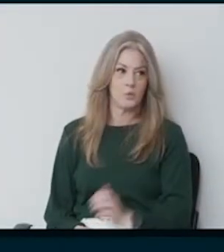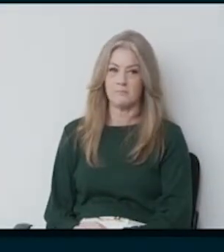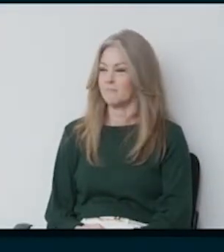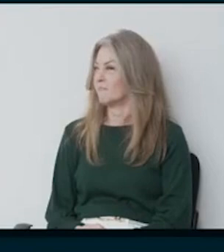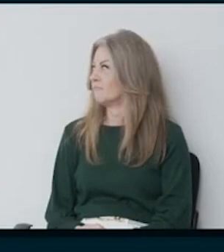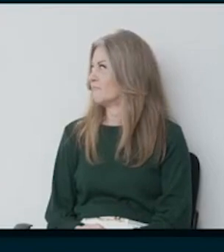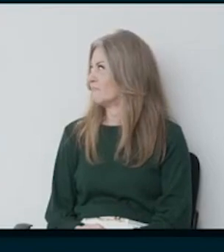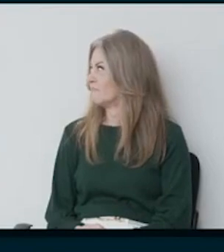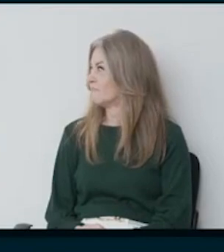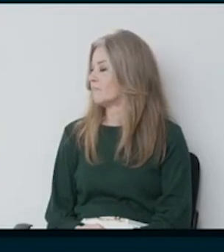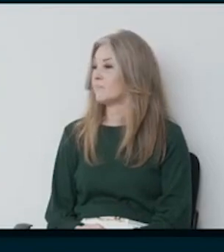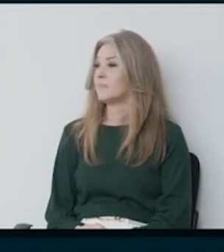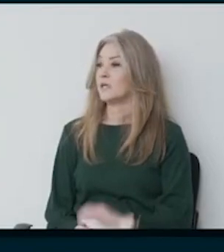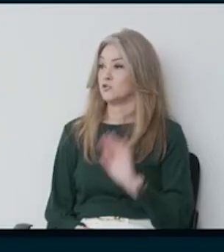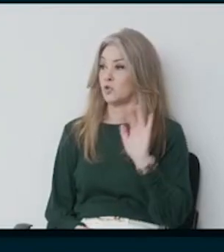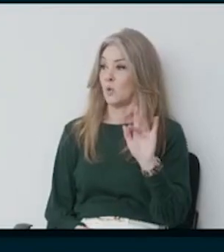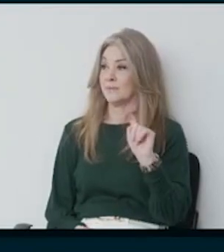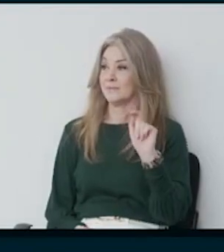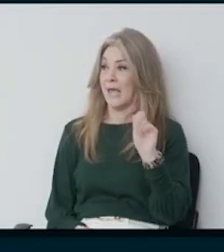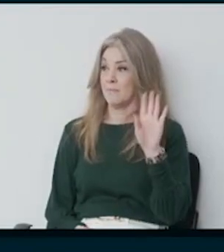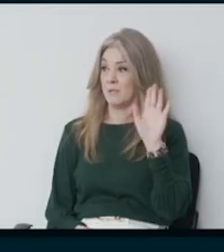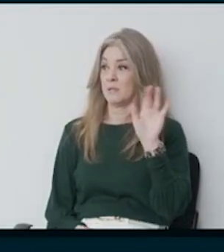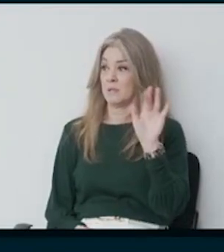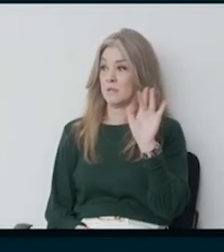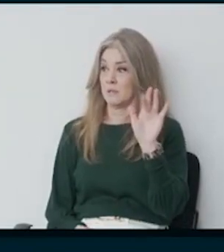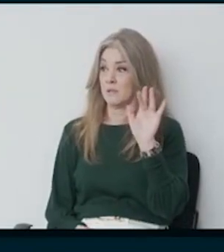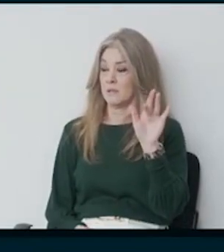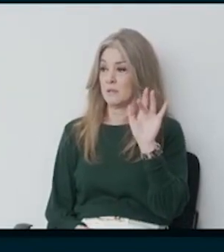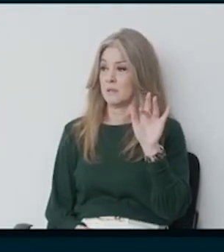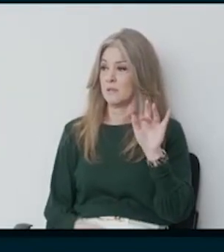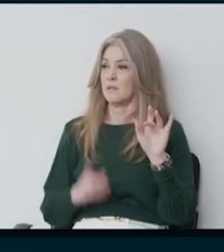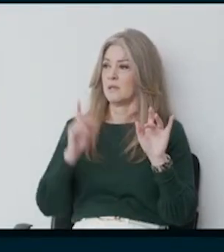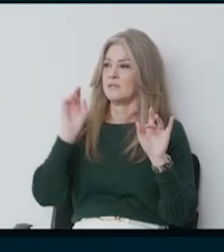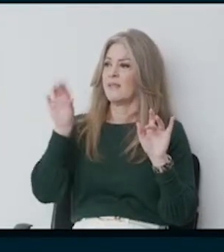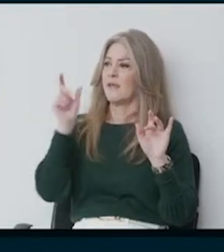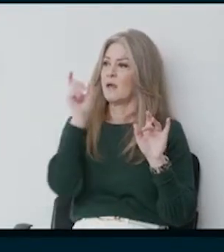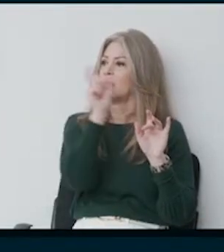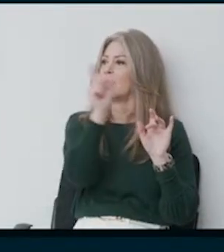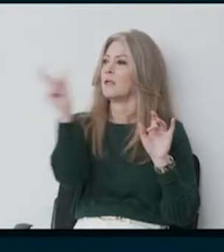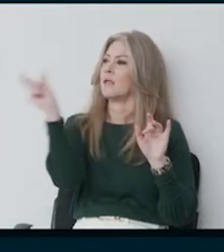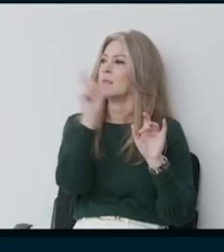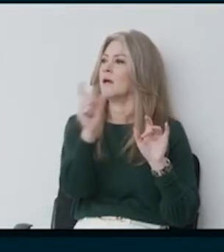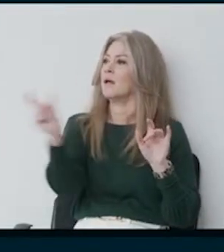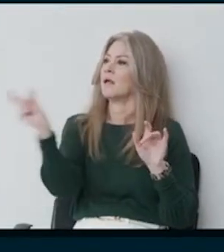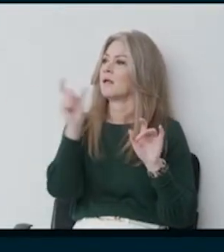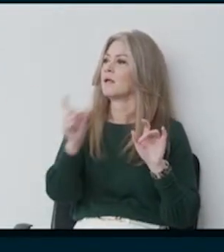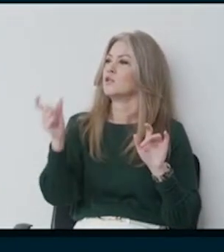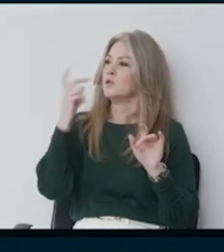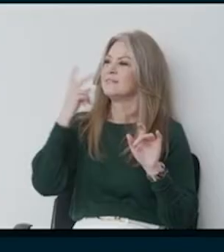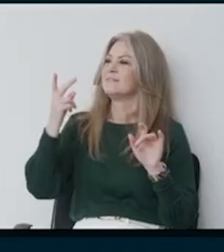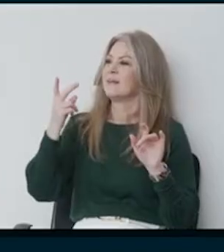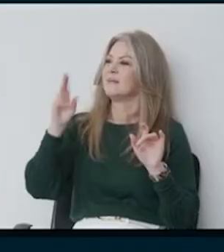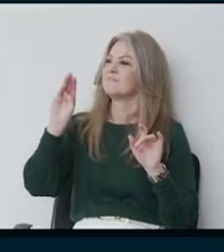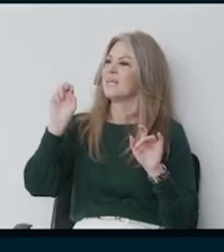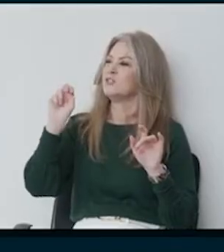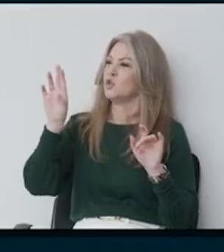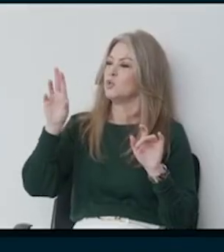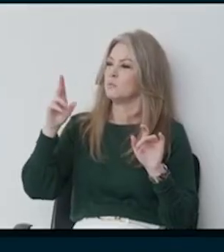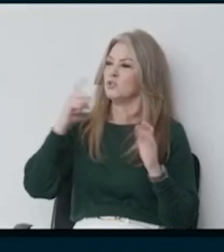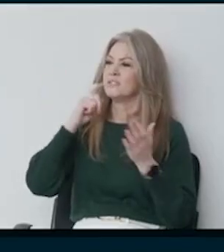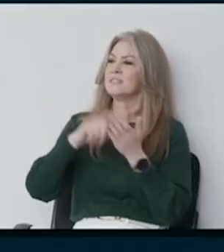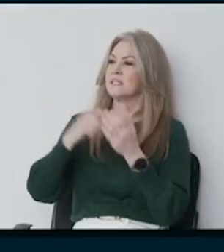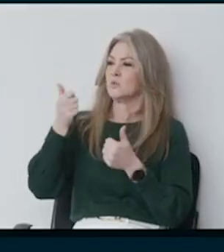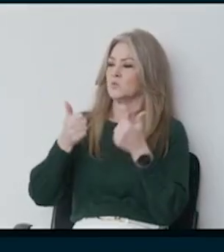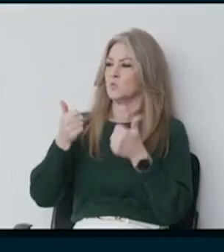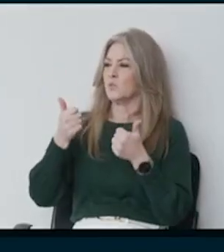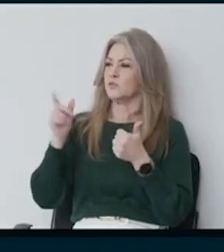And as I tab through the page with the keyboard, you can see that focus moving. Right now it's going through the menus, and it's going to get